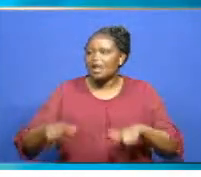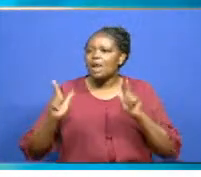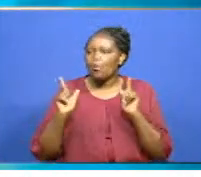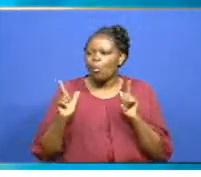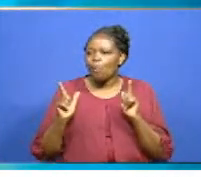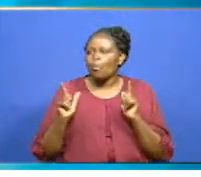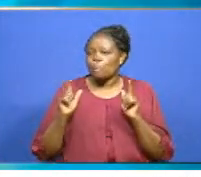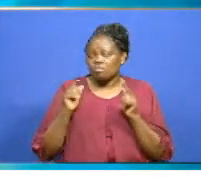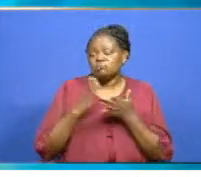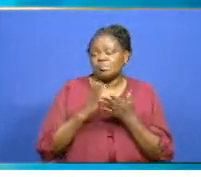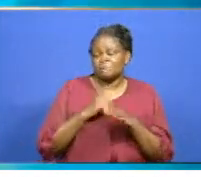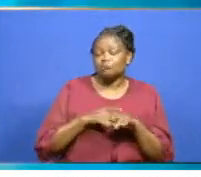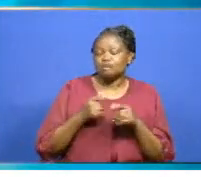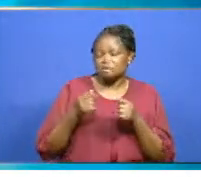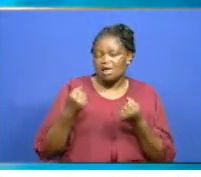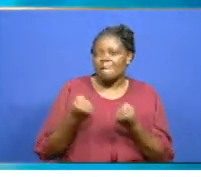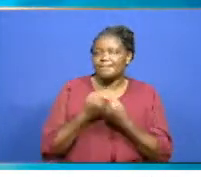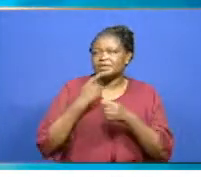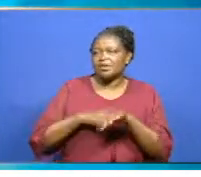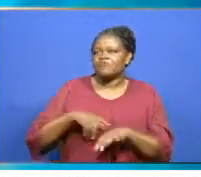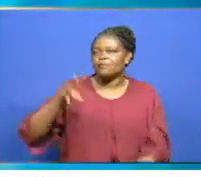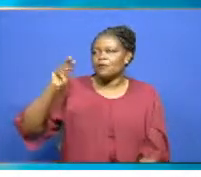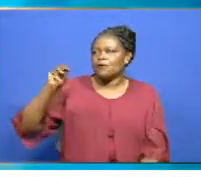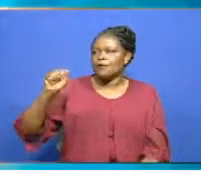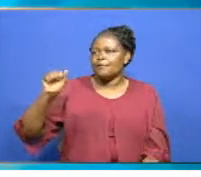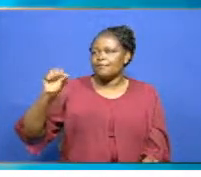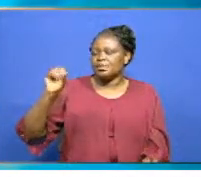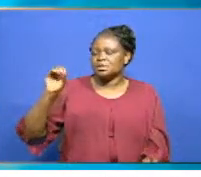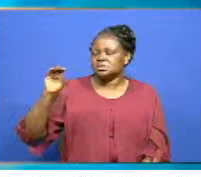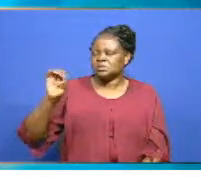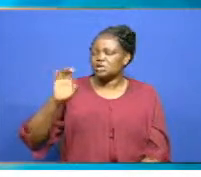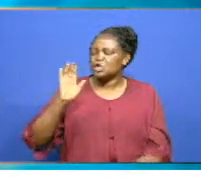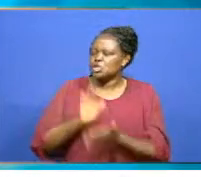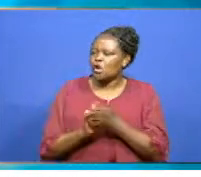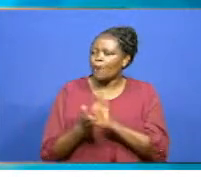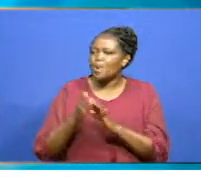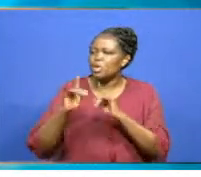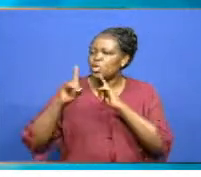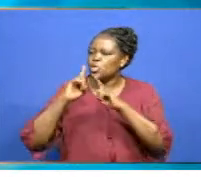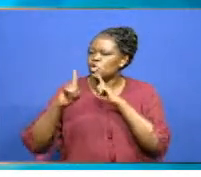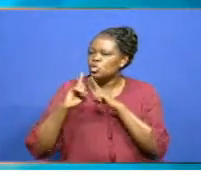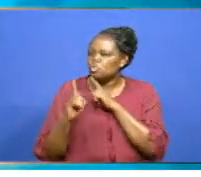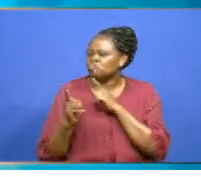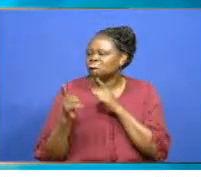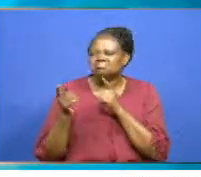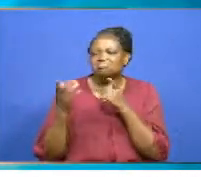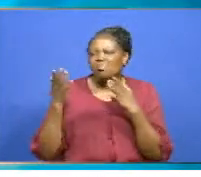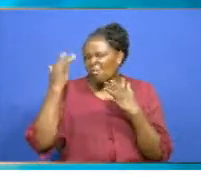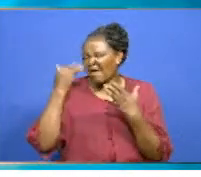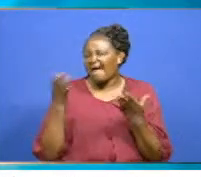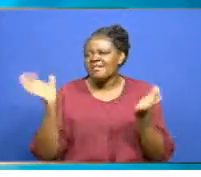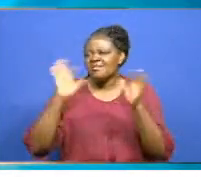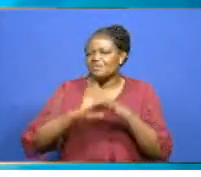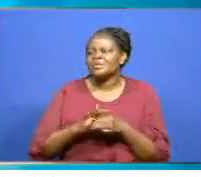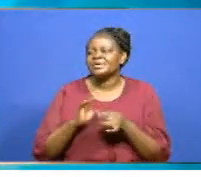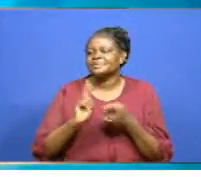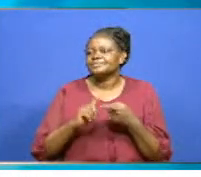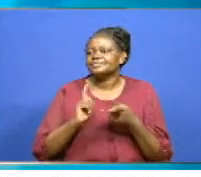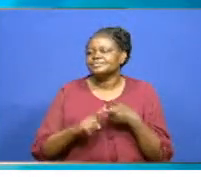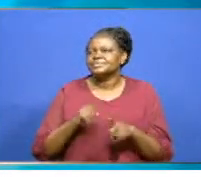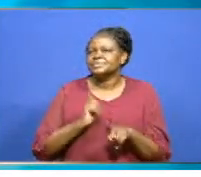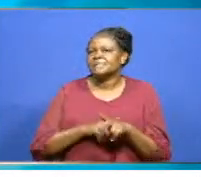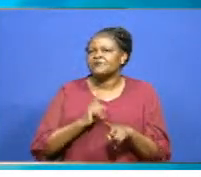happens. During Masinde Muliro's time, nobody sang the song. They were united. We can talk of even during